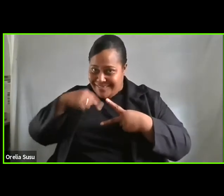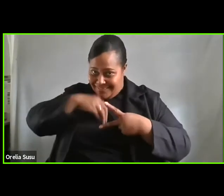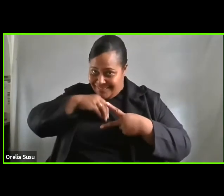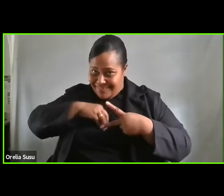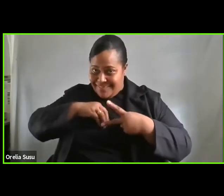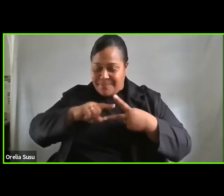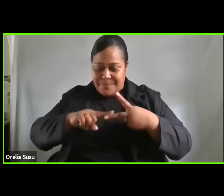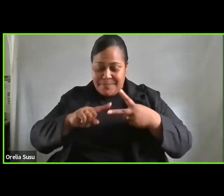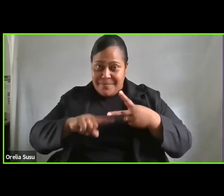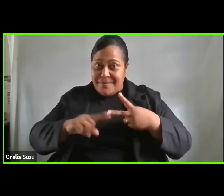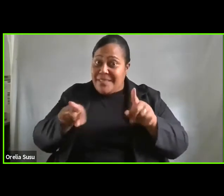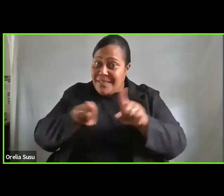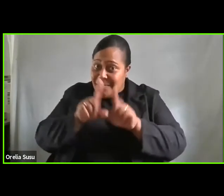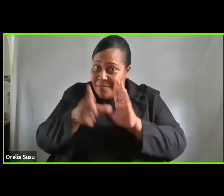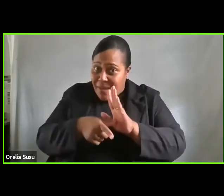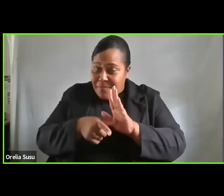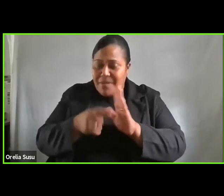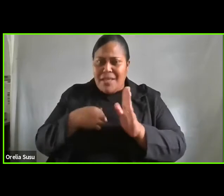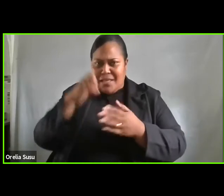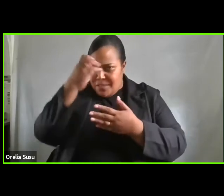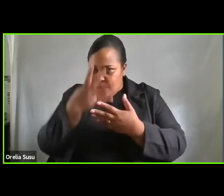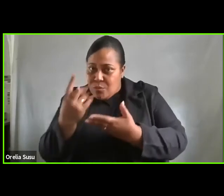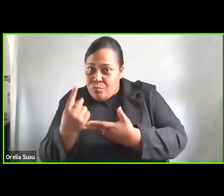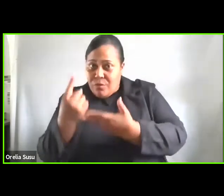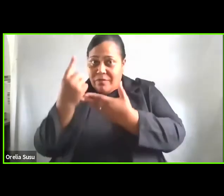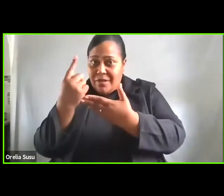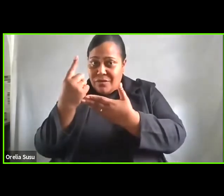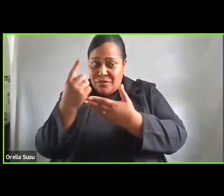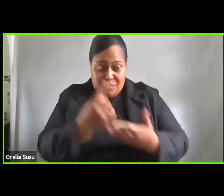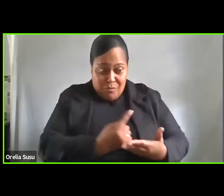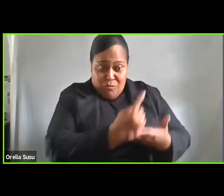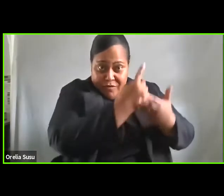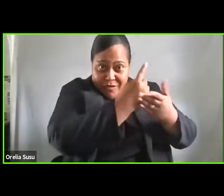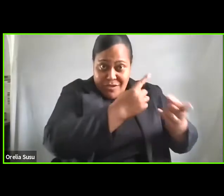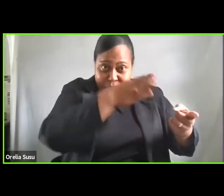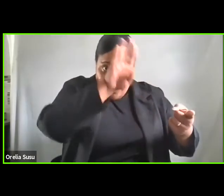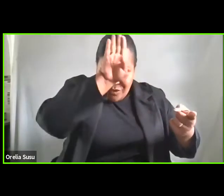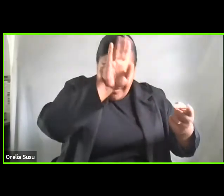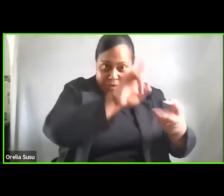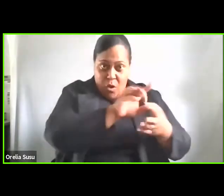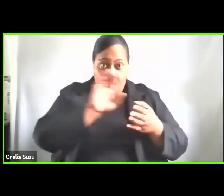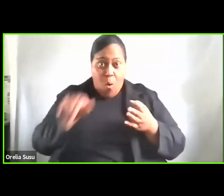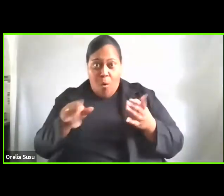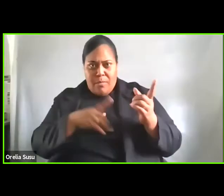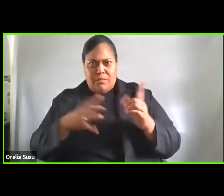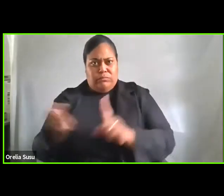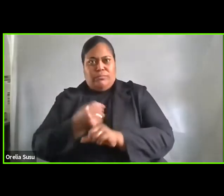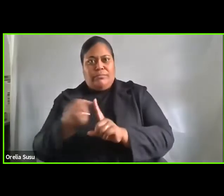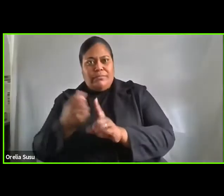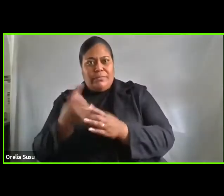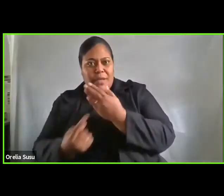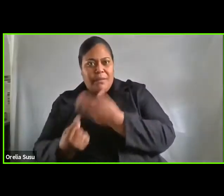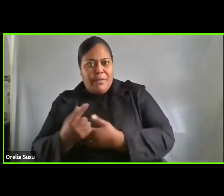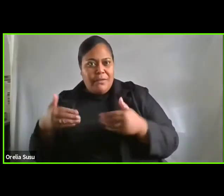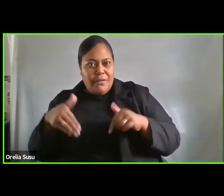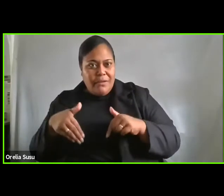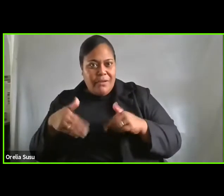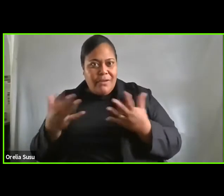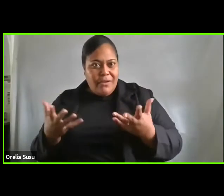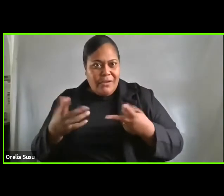both privileges and oppression both formal and informal both public and